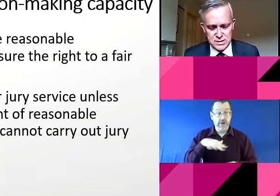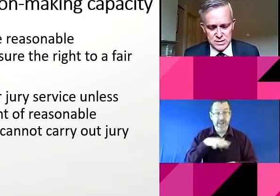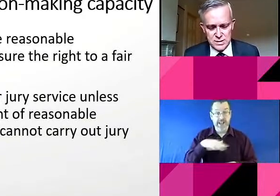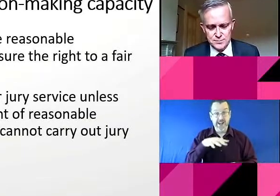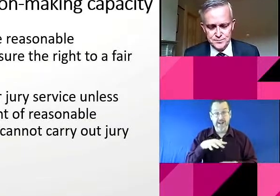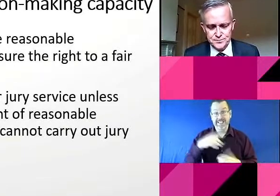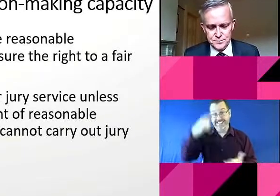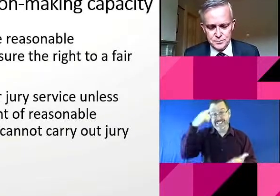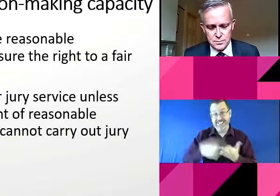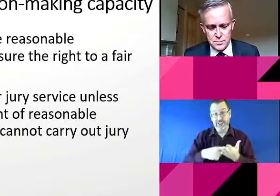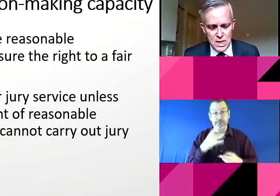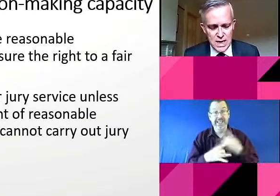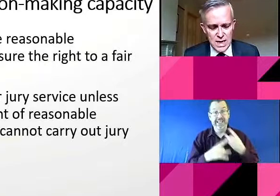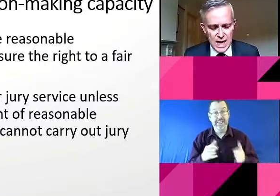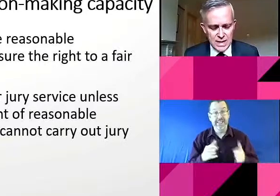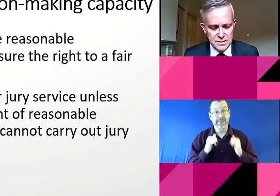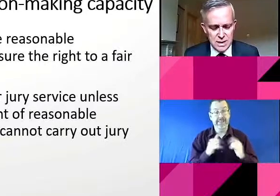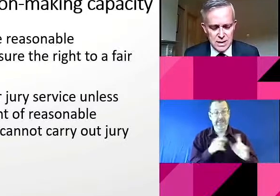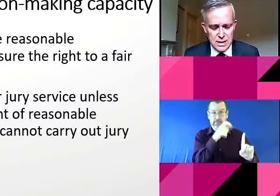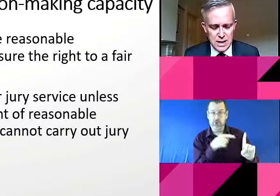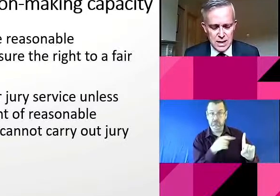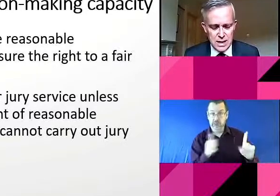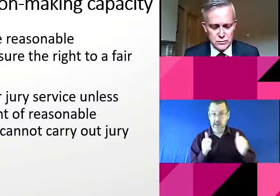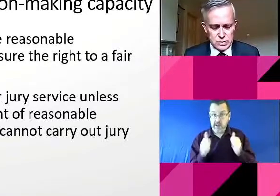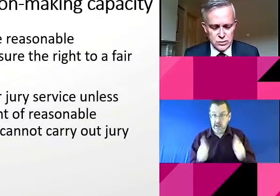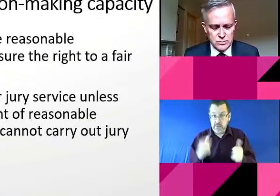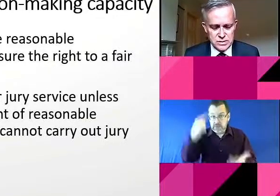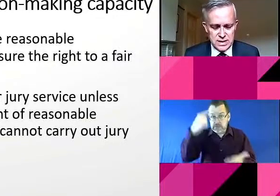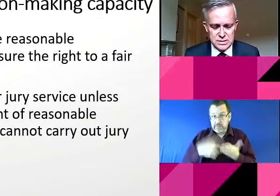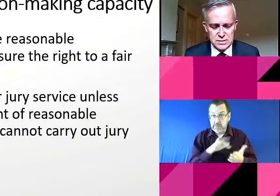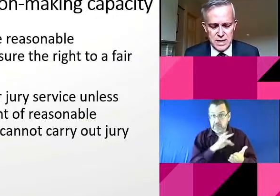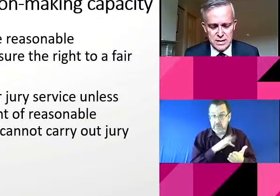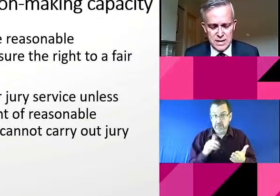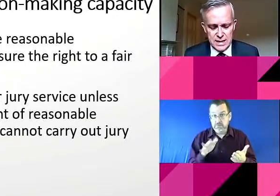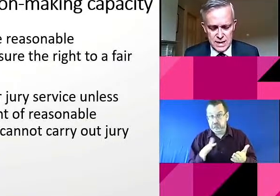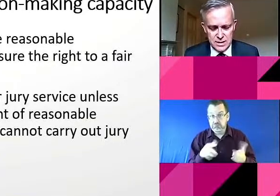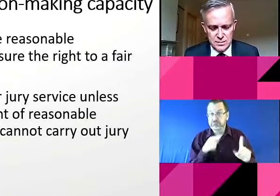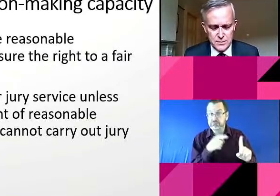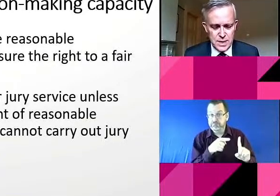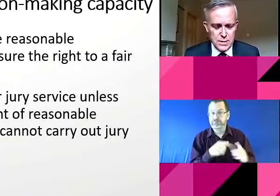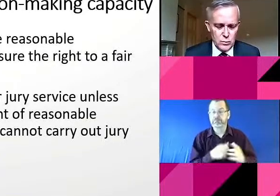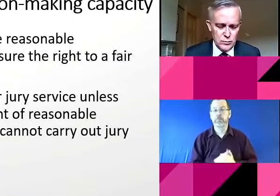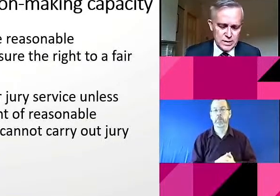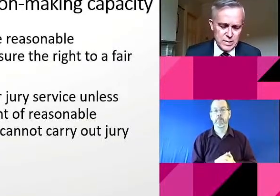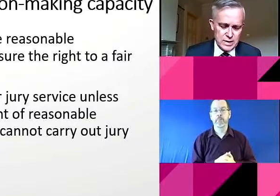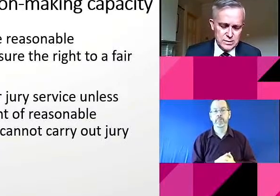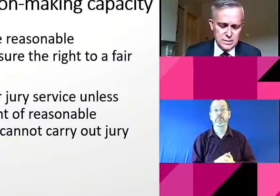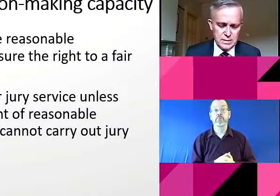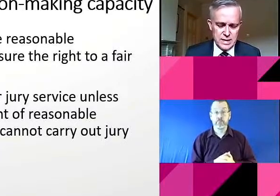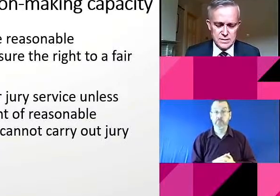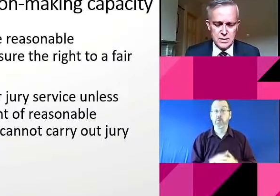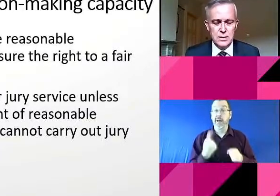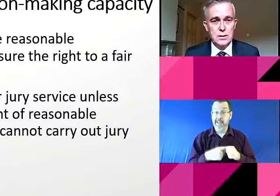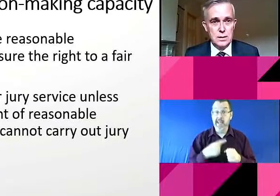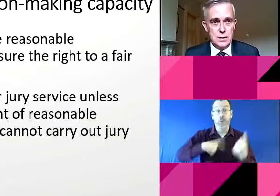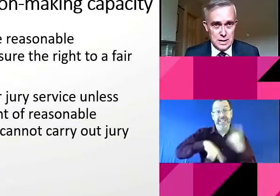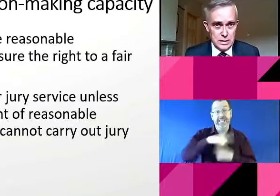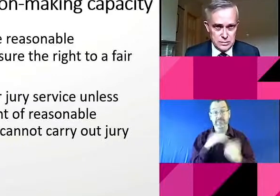decision-making capacity. And in those circumstances, then again, we recommended